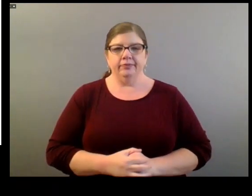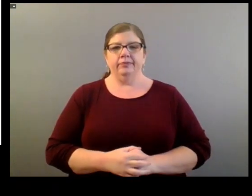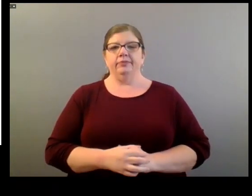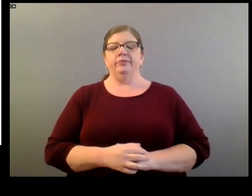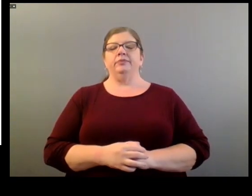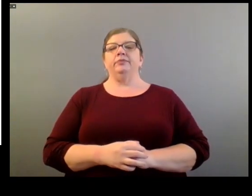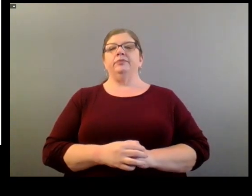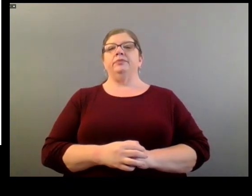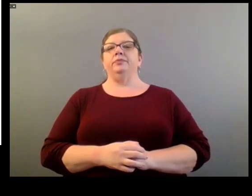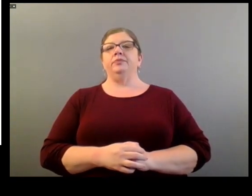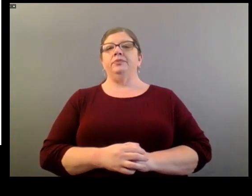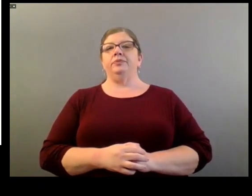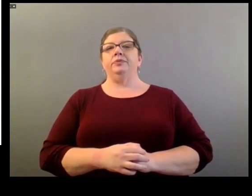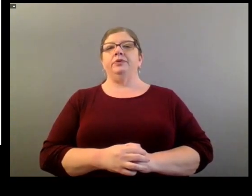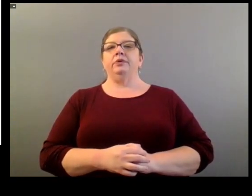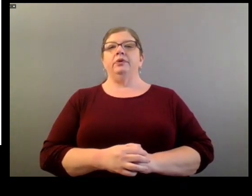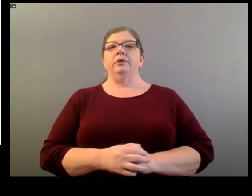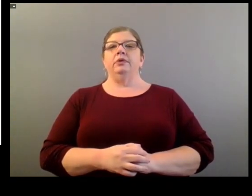Next.